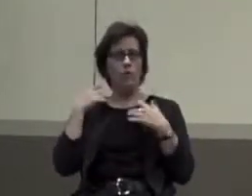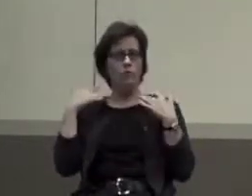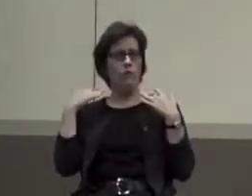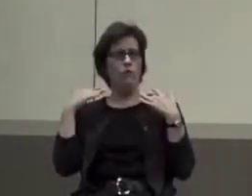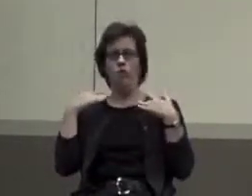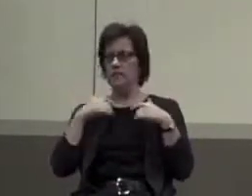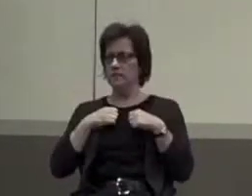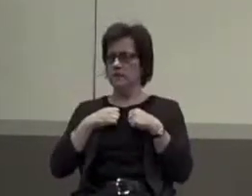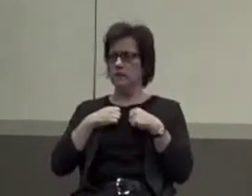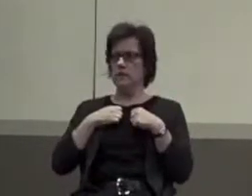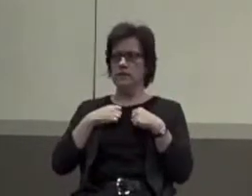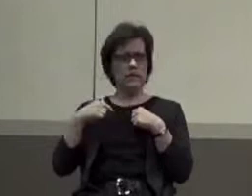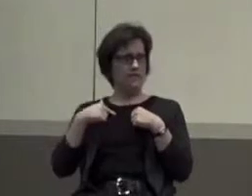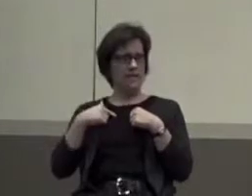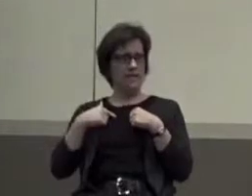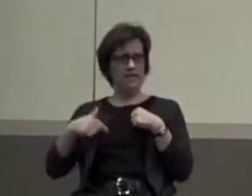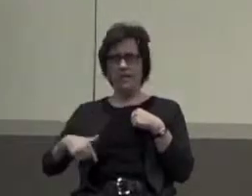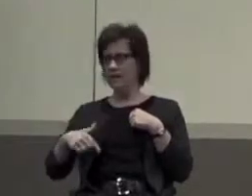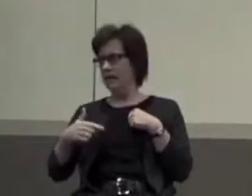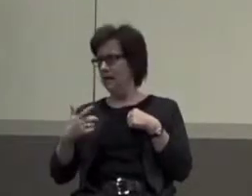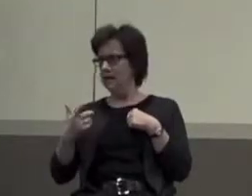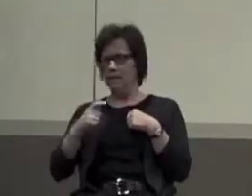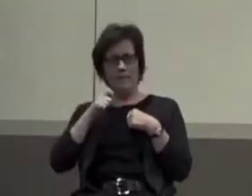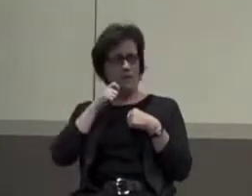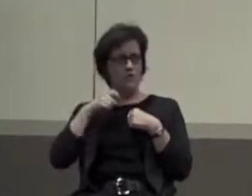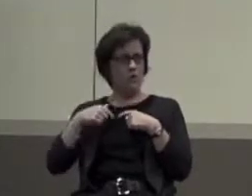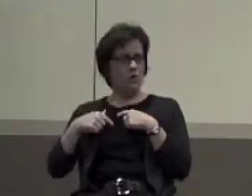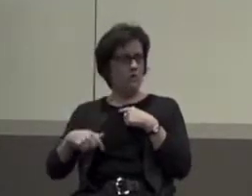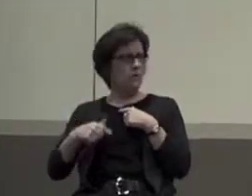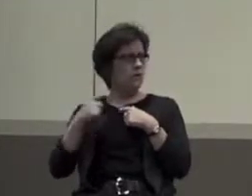Is that me? Okay.